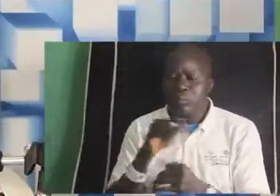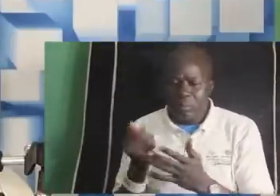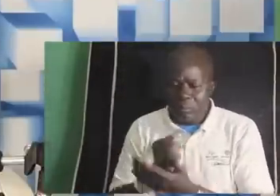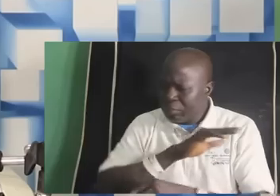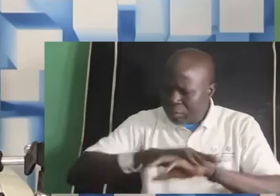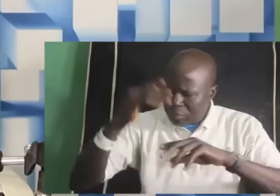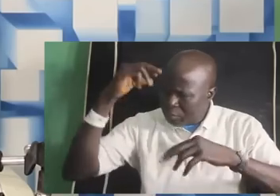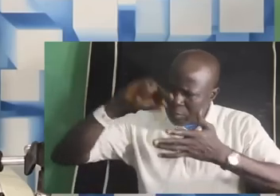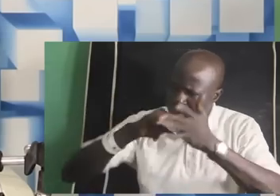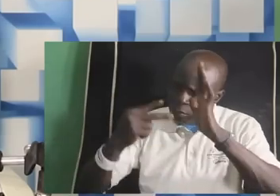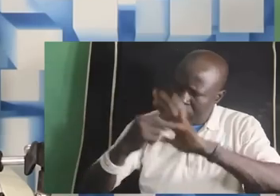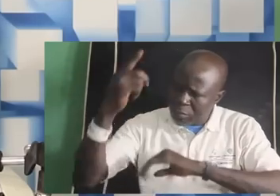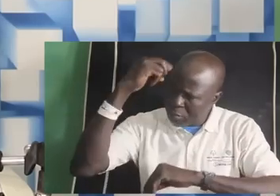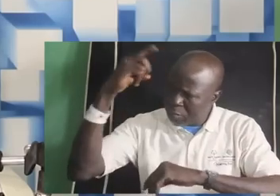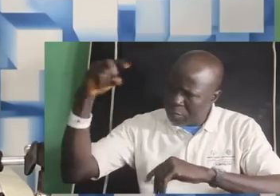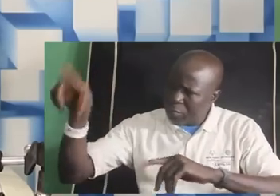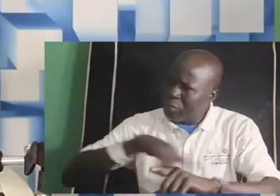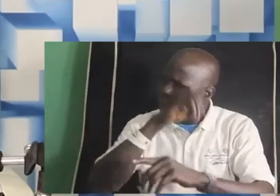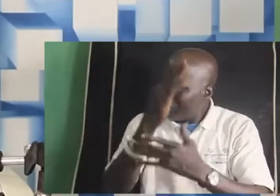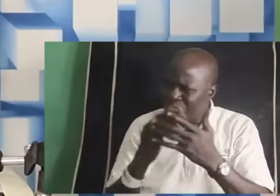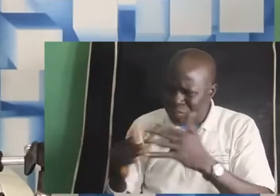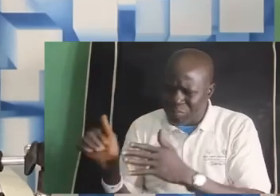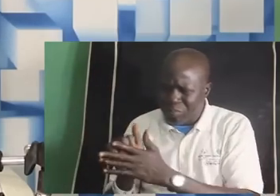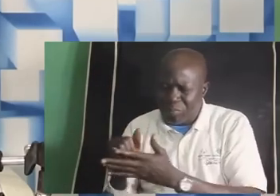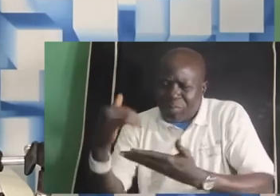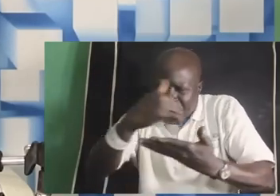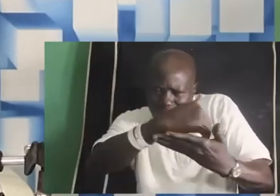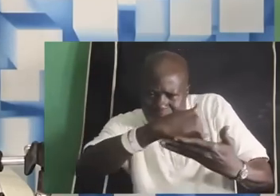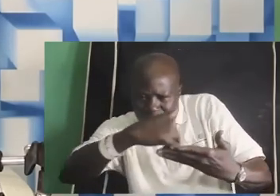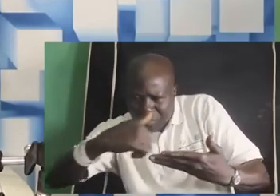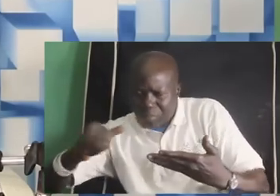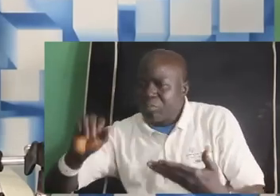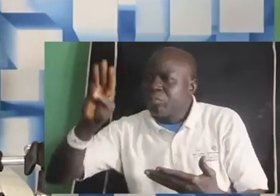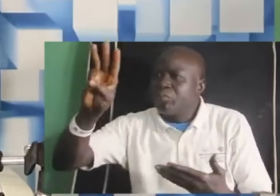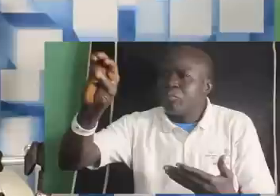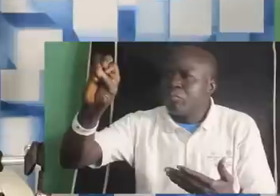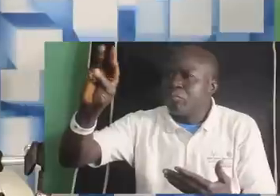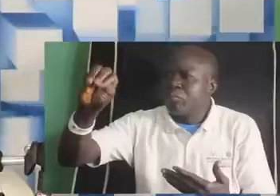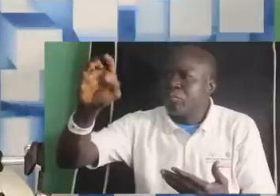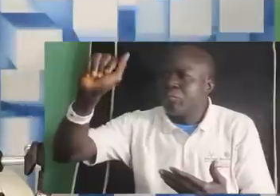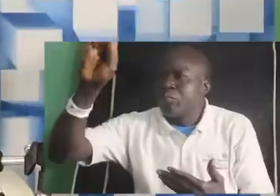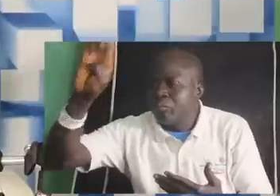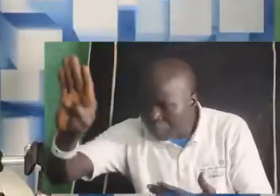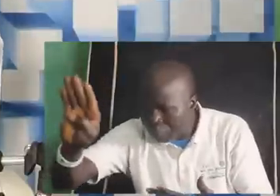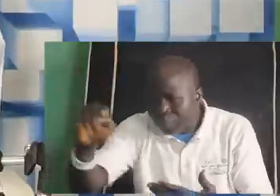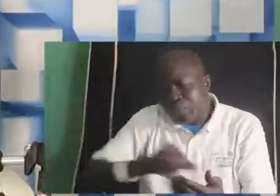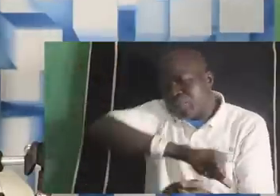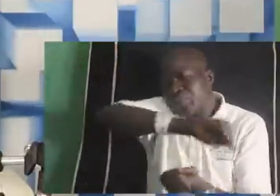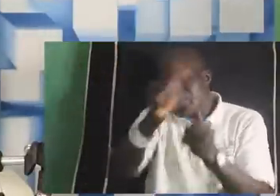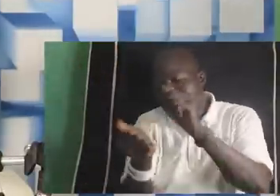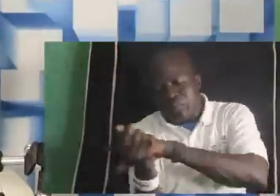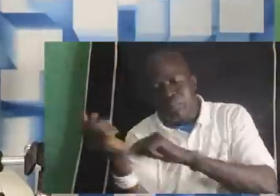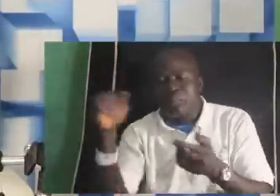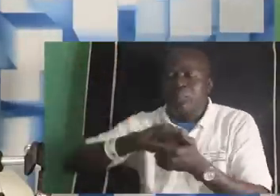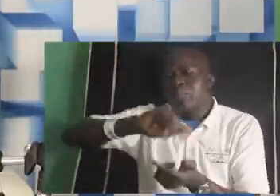don't know the meaning. Nígbà tí èèyàn ńlá látà sọ pé sọ fún tẹ́lẹ̀ gbé ilé ọmọ ẹ̀ jáde tán fi kankan síbẹ̀ tán dá padà síbẹ̀. When somebody dreamt that